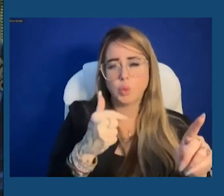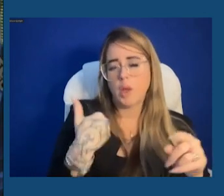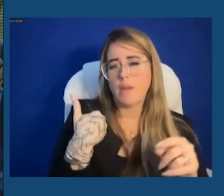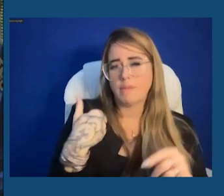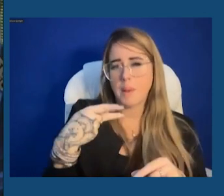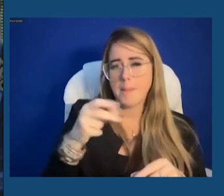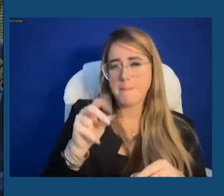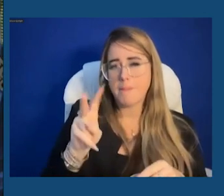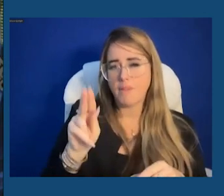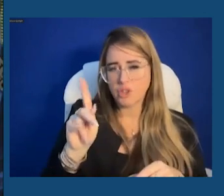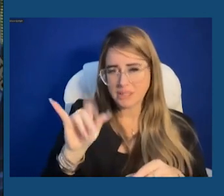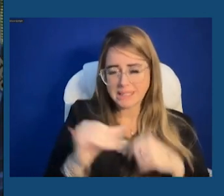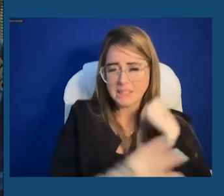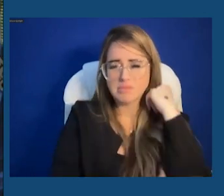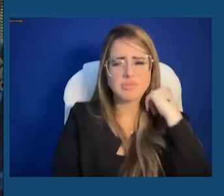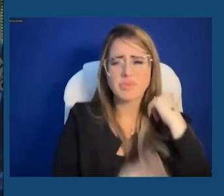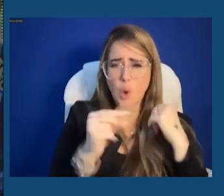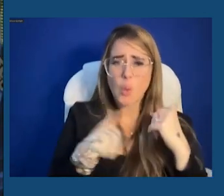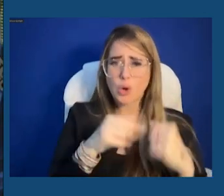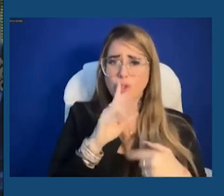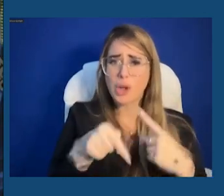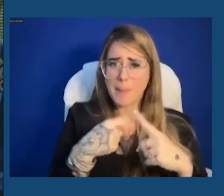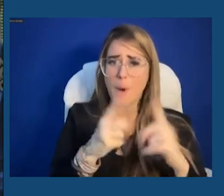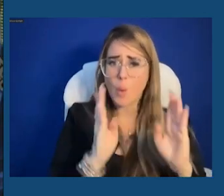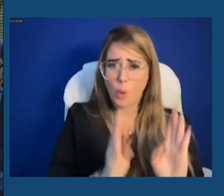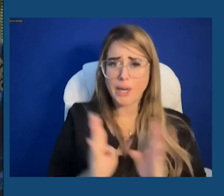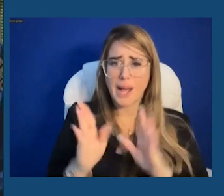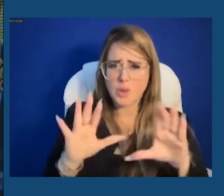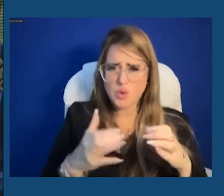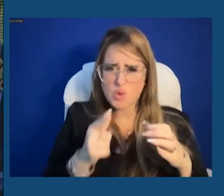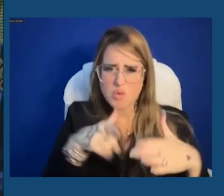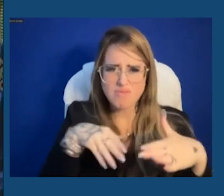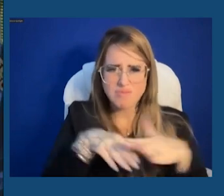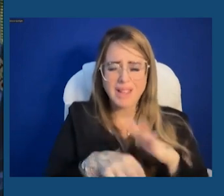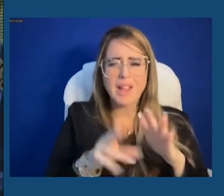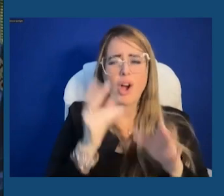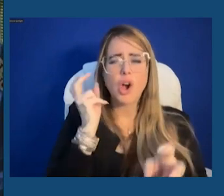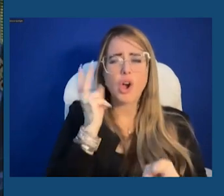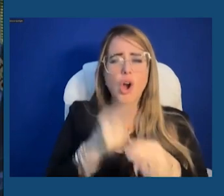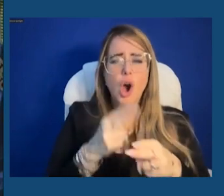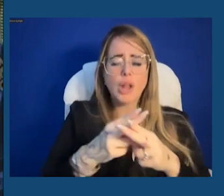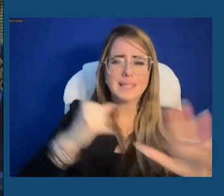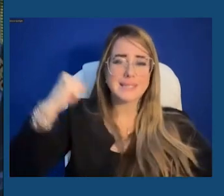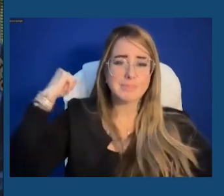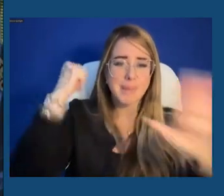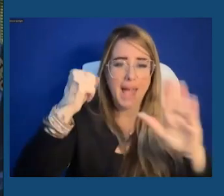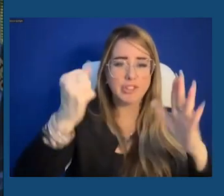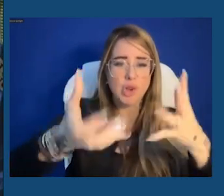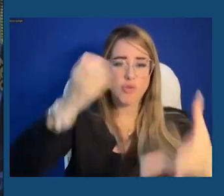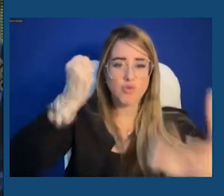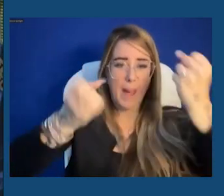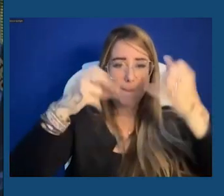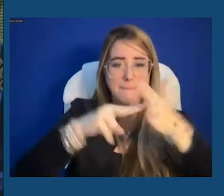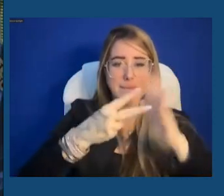a sophisticated, organized retail operation. The smash and grab efforts. They go in and swipe everything off the shelves, and